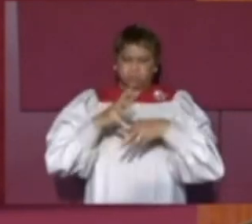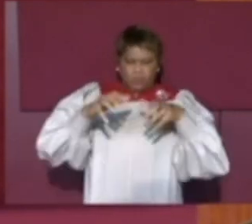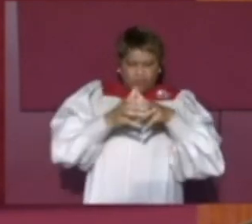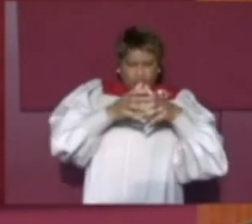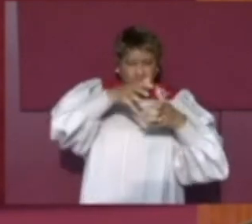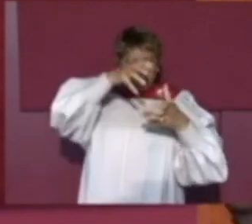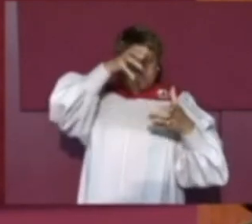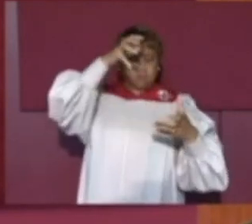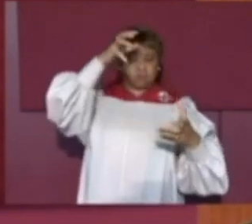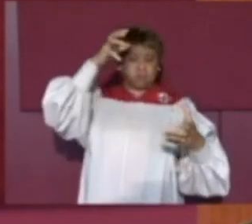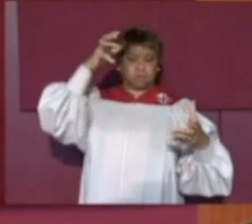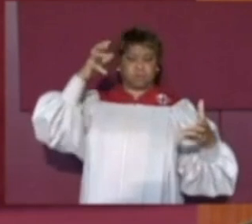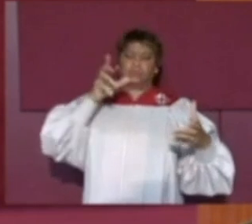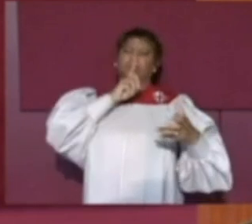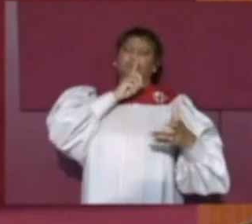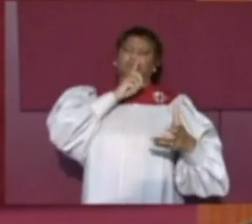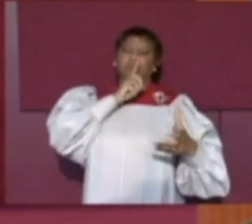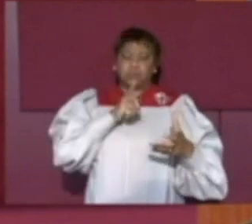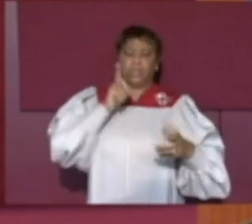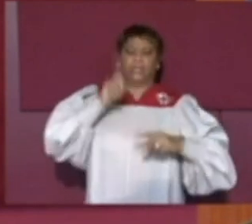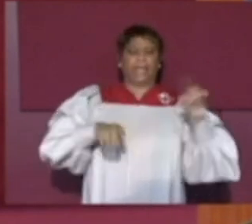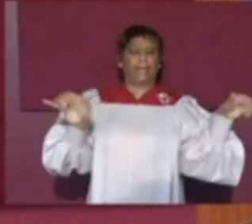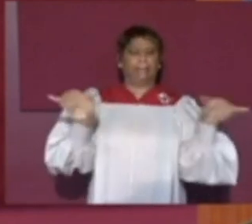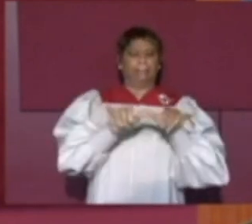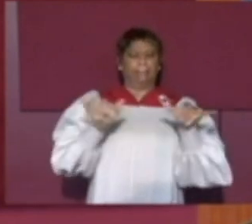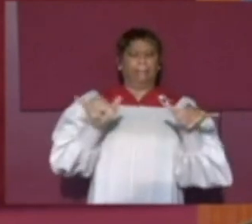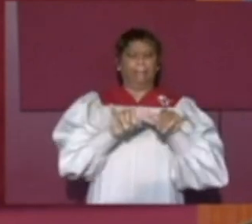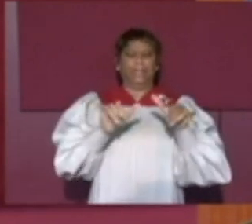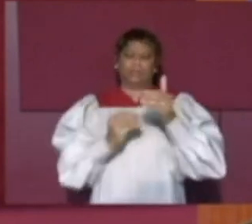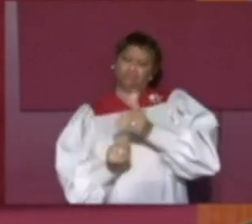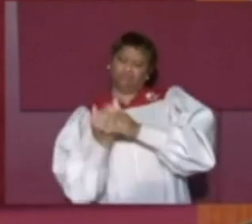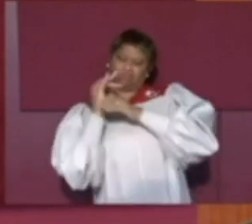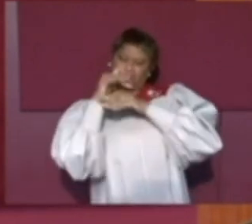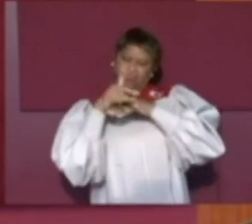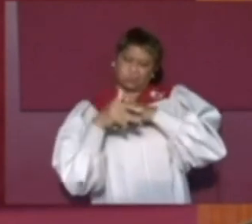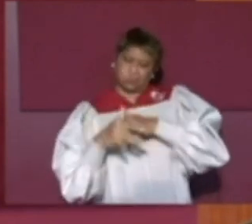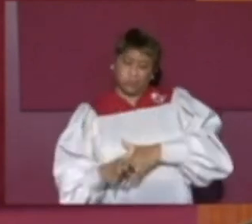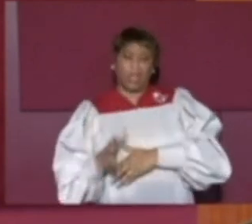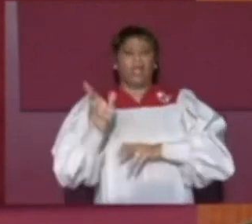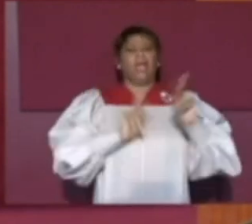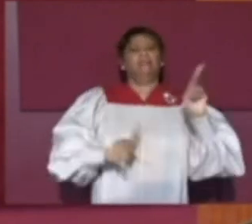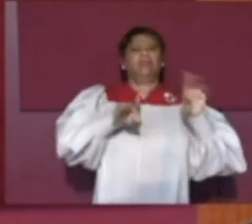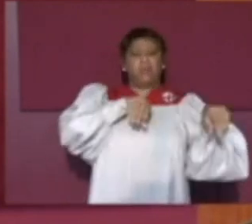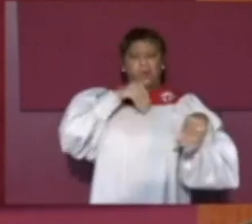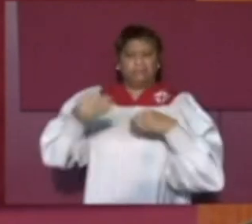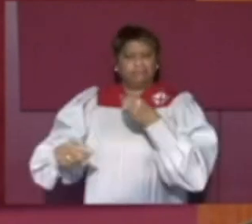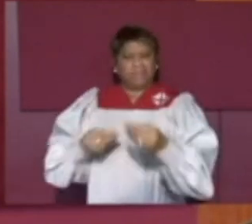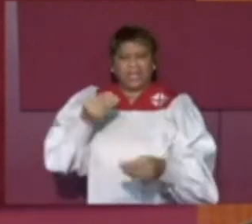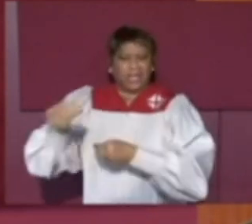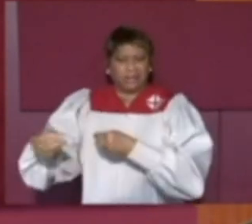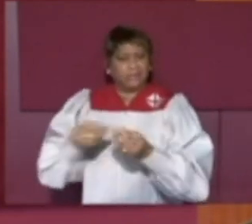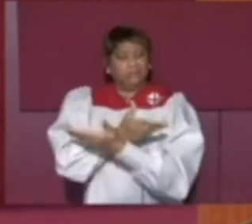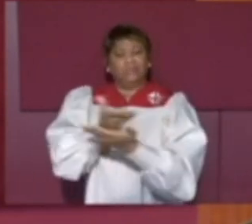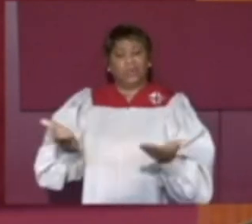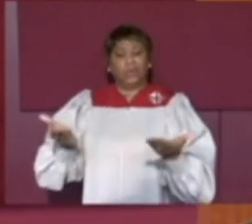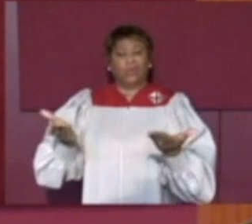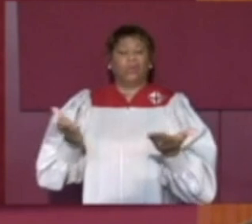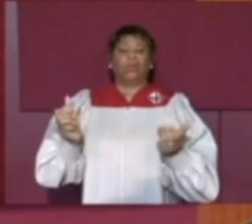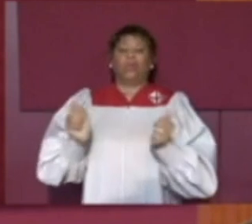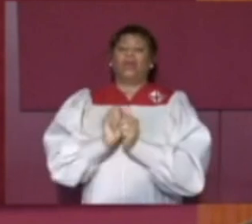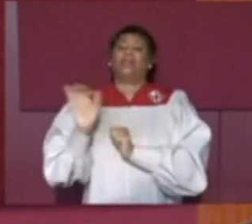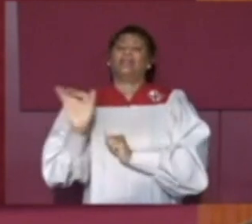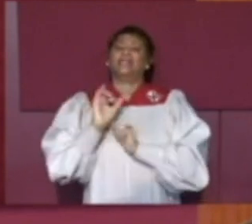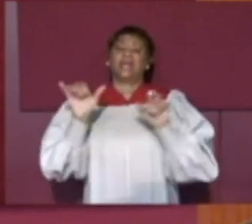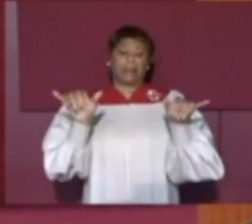measure, pressed down and shaken together and running over, shall men give into your bosom. For with the